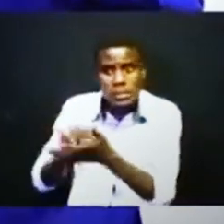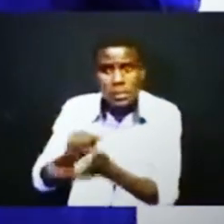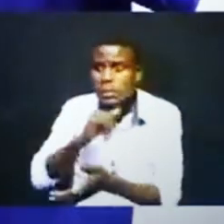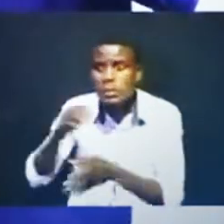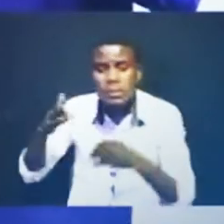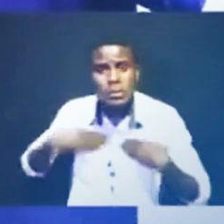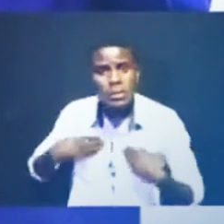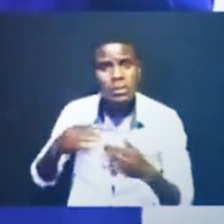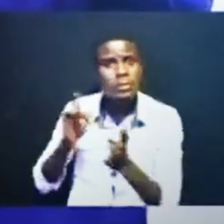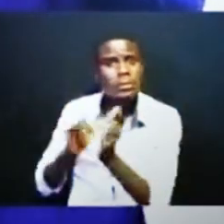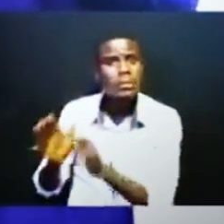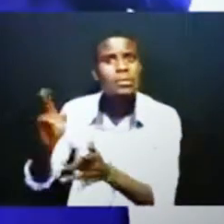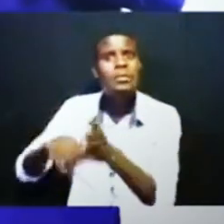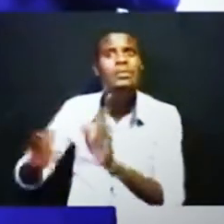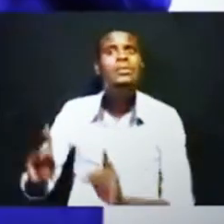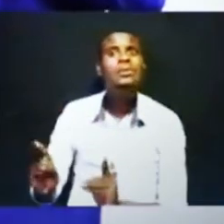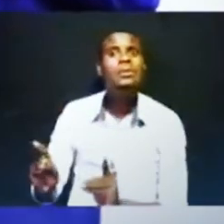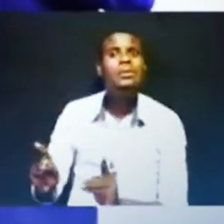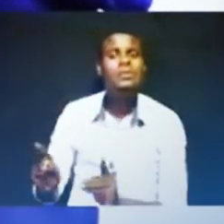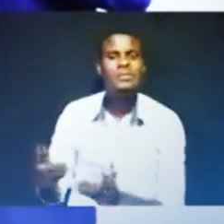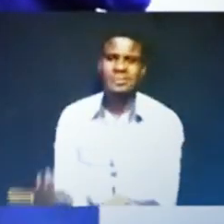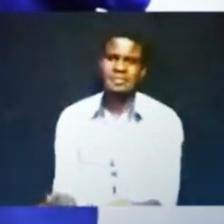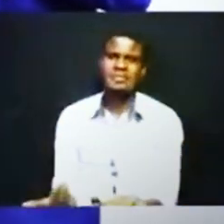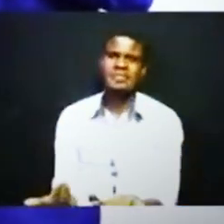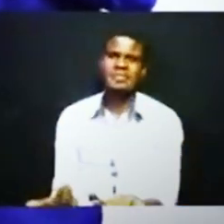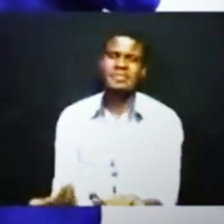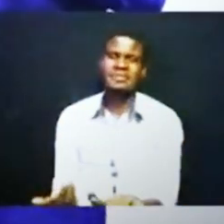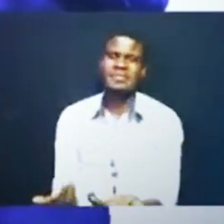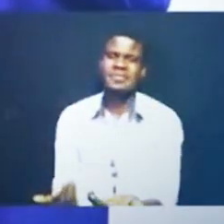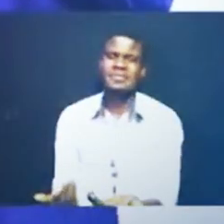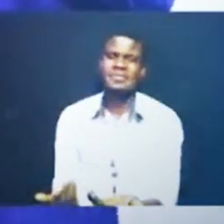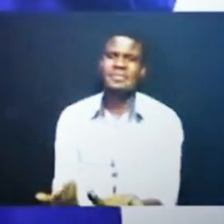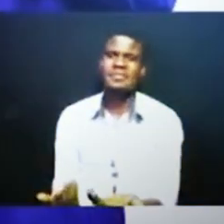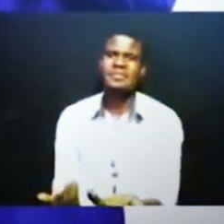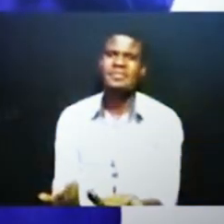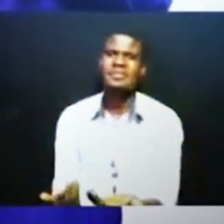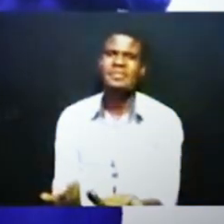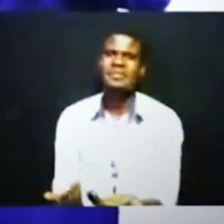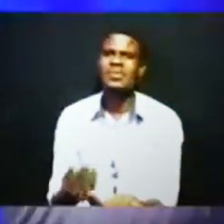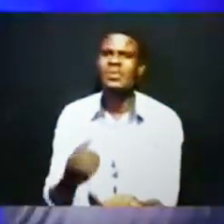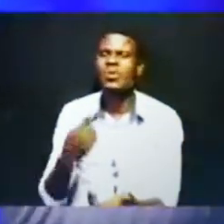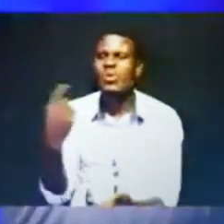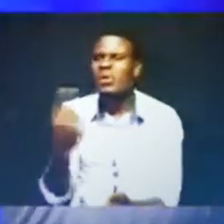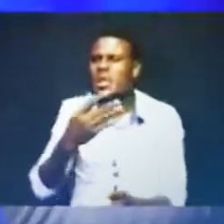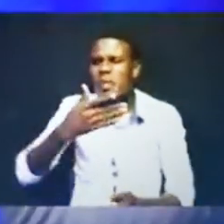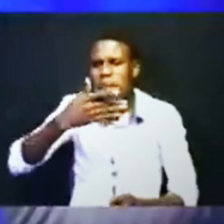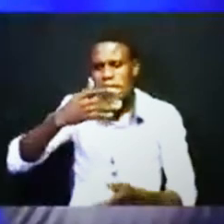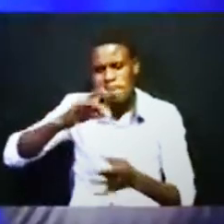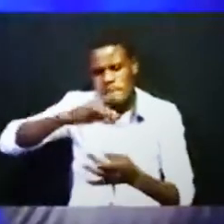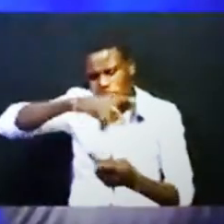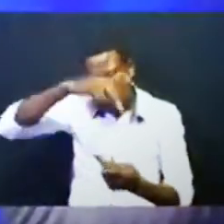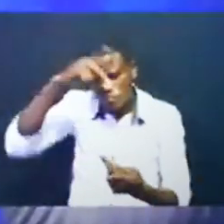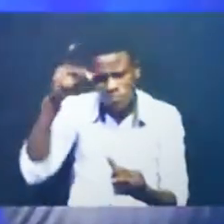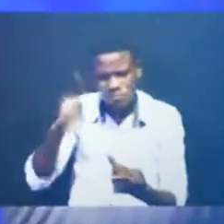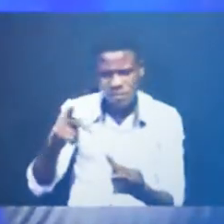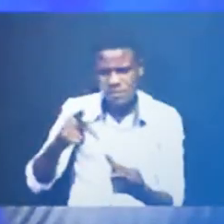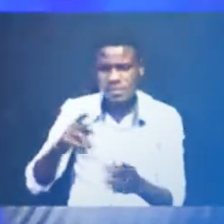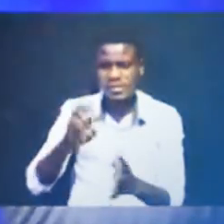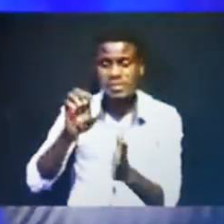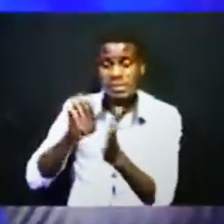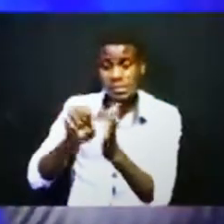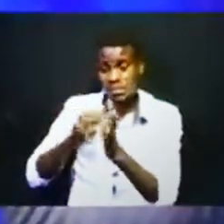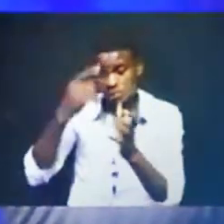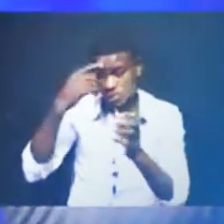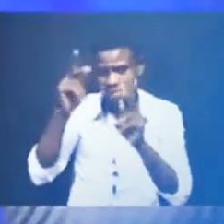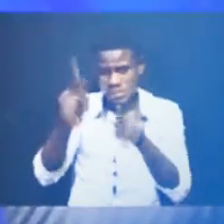and no amun or benantio. The only clever example for humanity is the disciple of Jesus Christ,